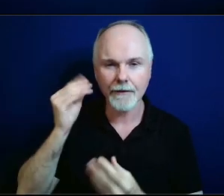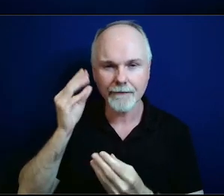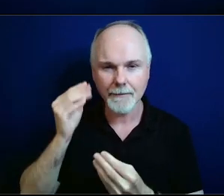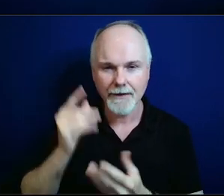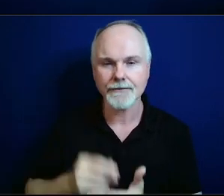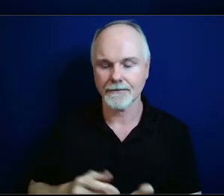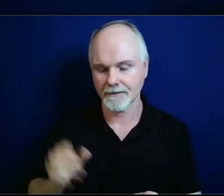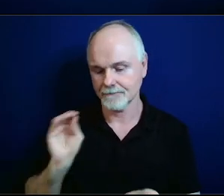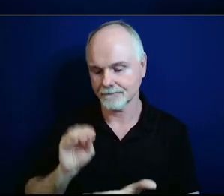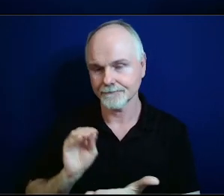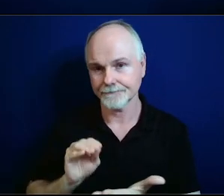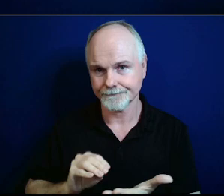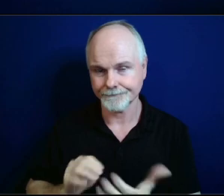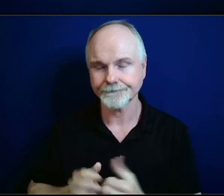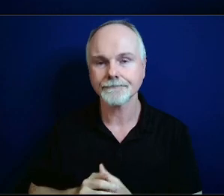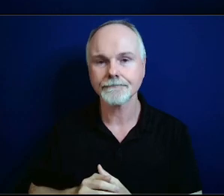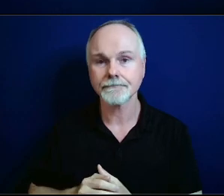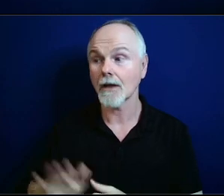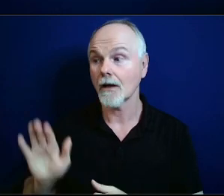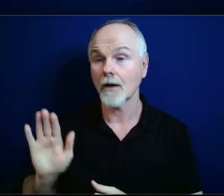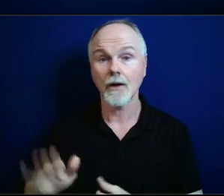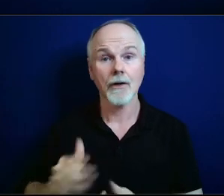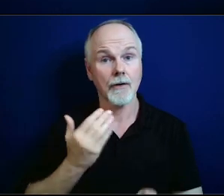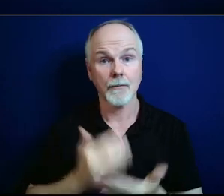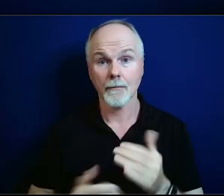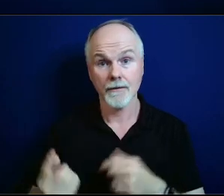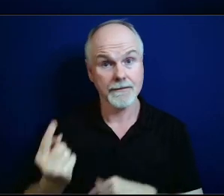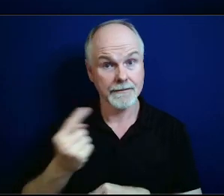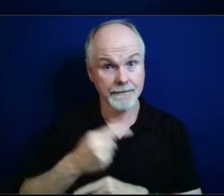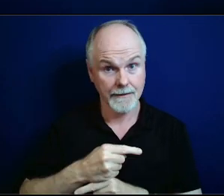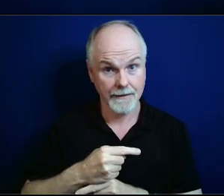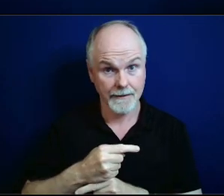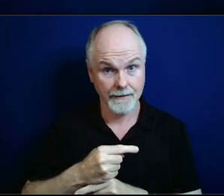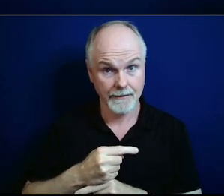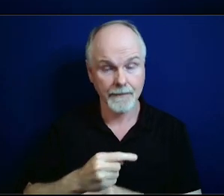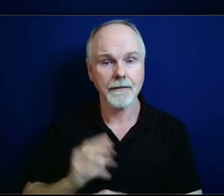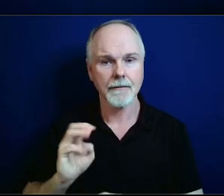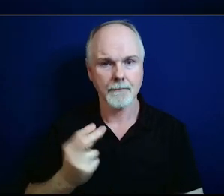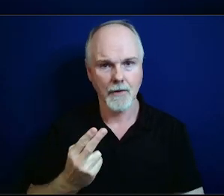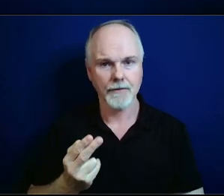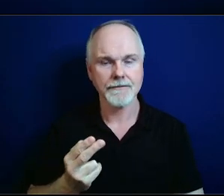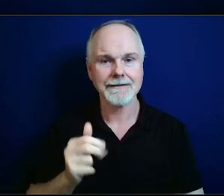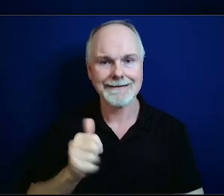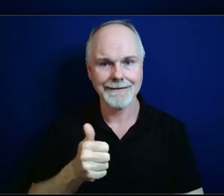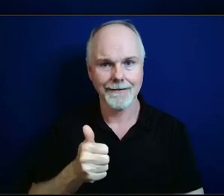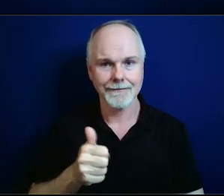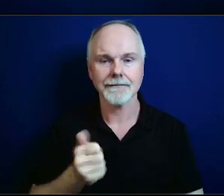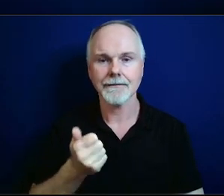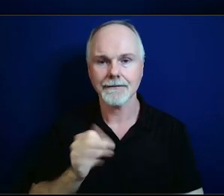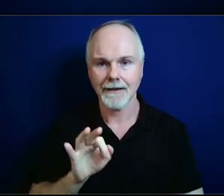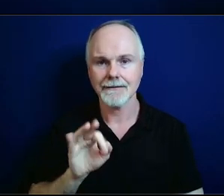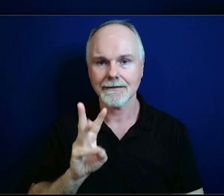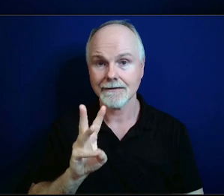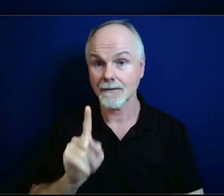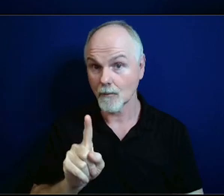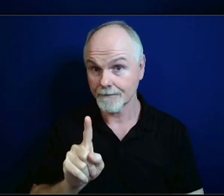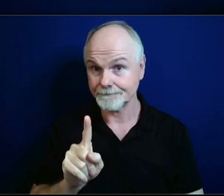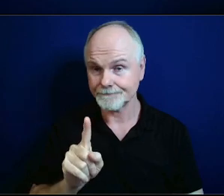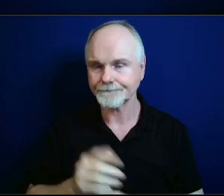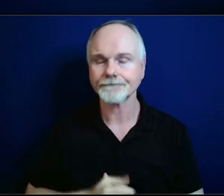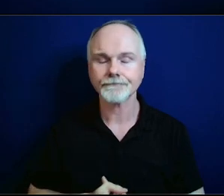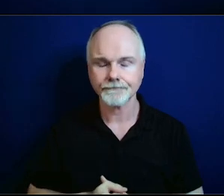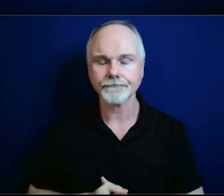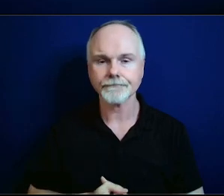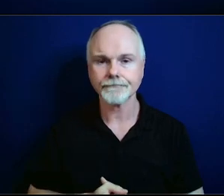Mrs. Thompson's date of birth is March the 10th, 1961. I then asked